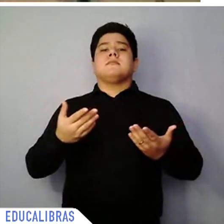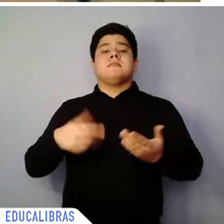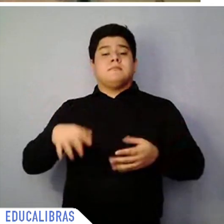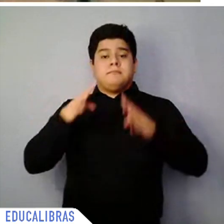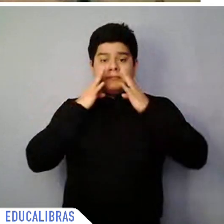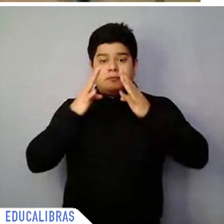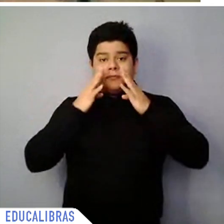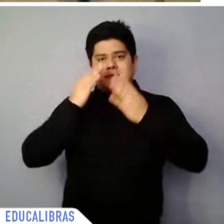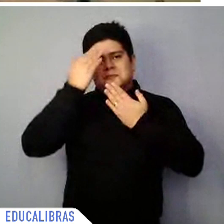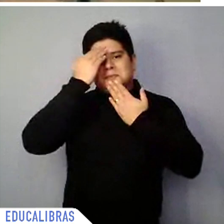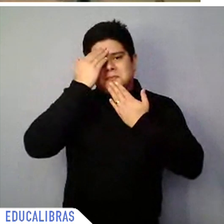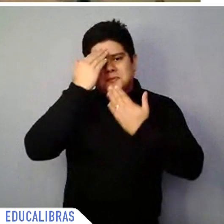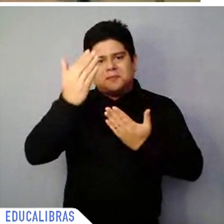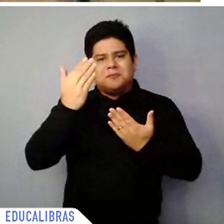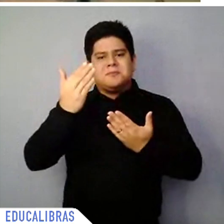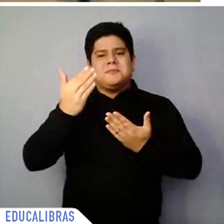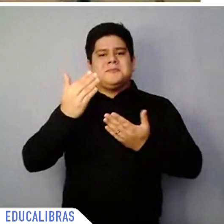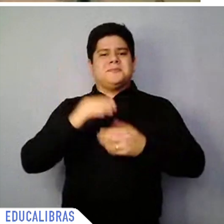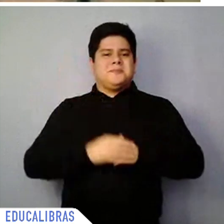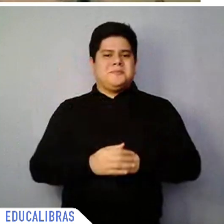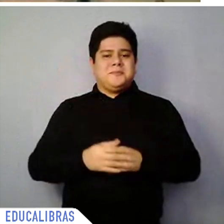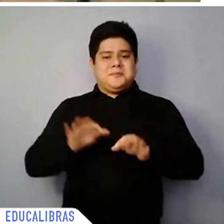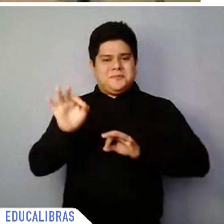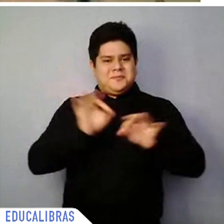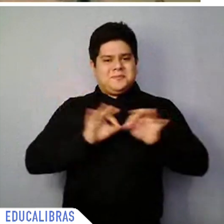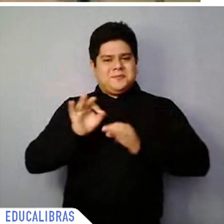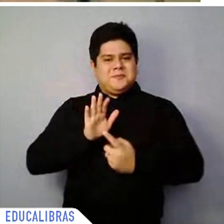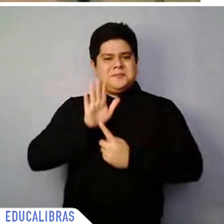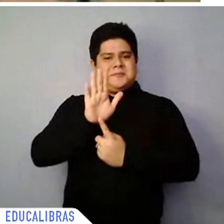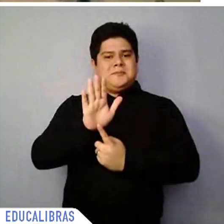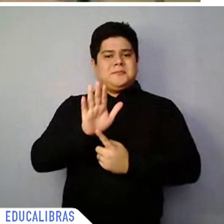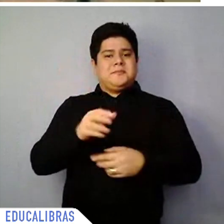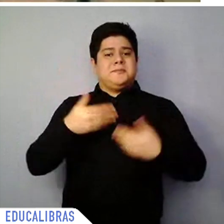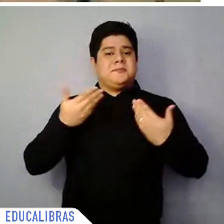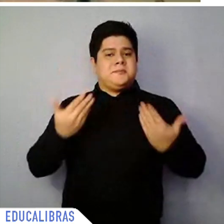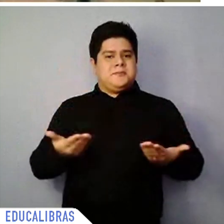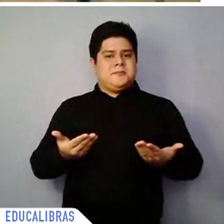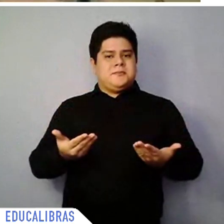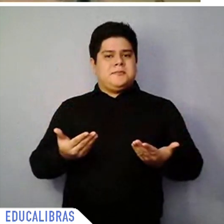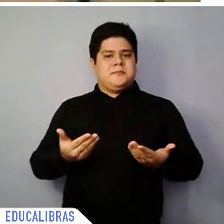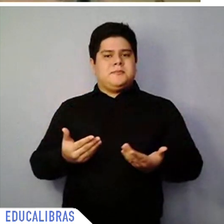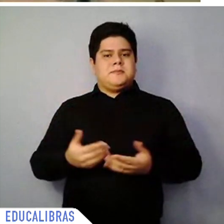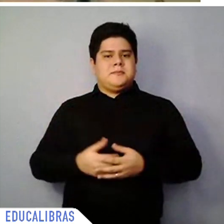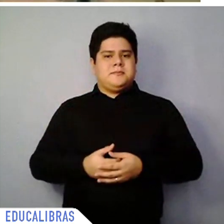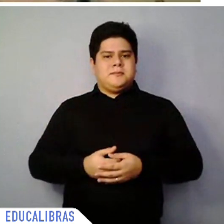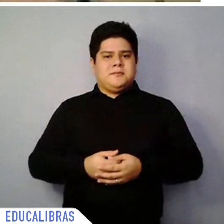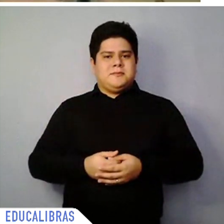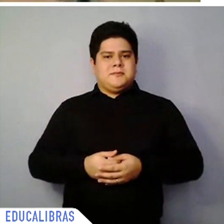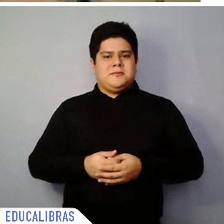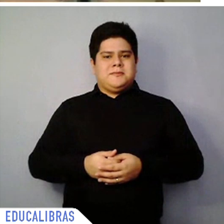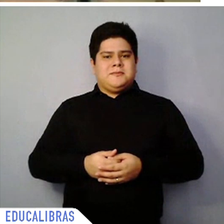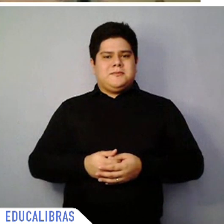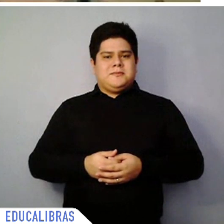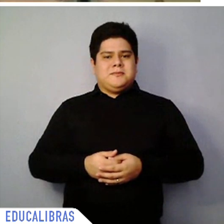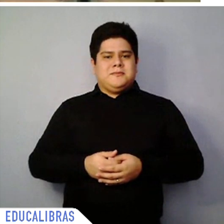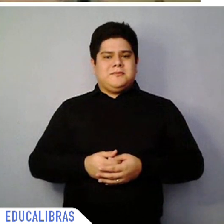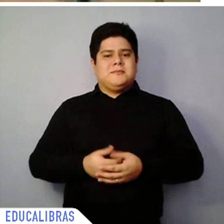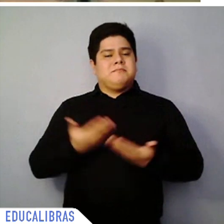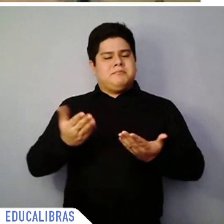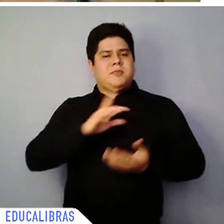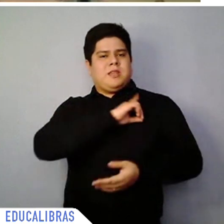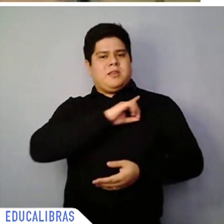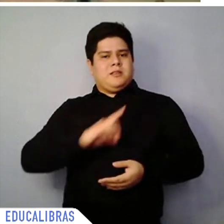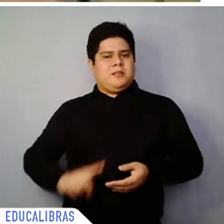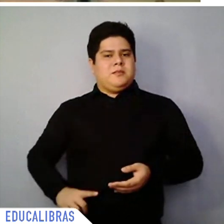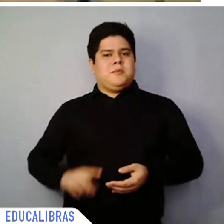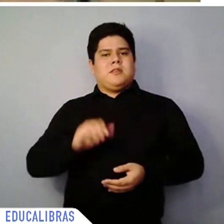Dr. Alexandre and Dr. Ester, we are always working together on that. And thank you, Flavia,